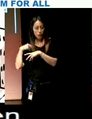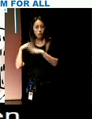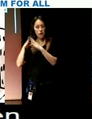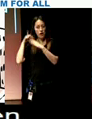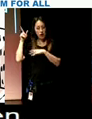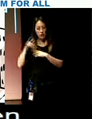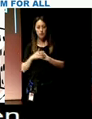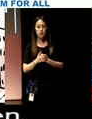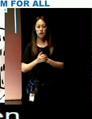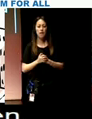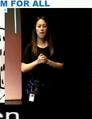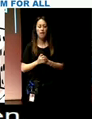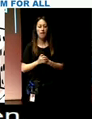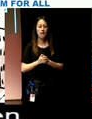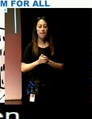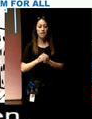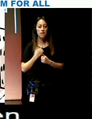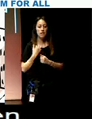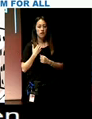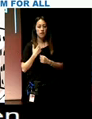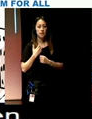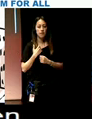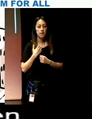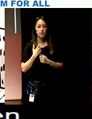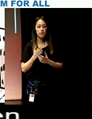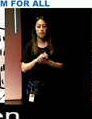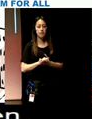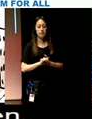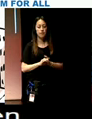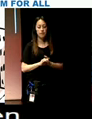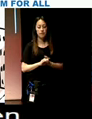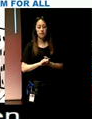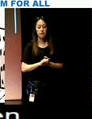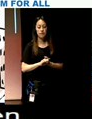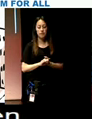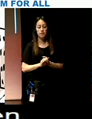And inside the walls of the church itself.